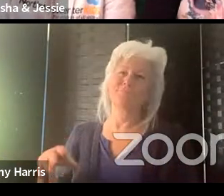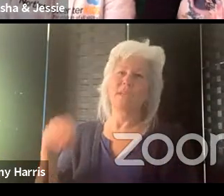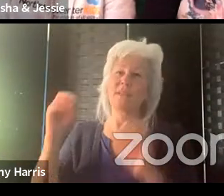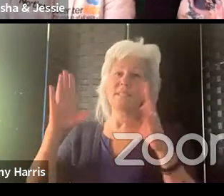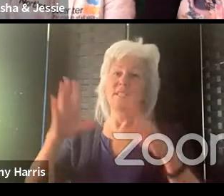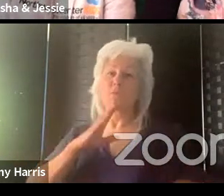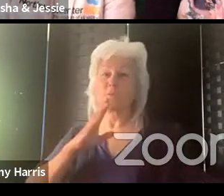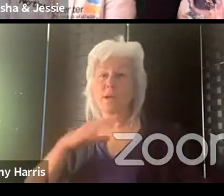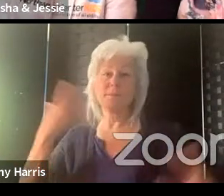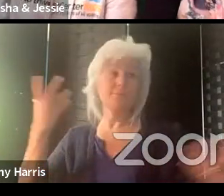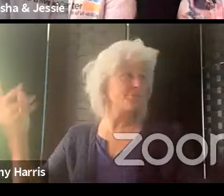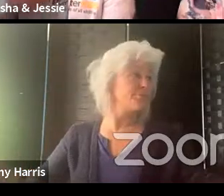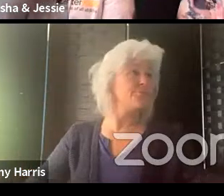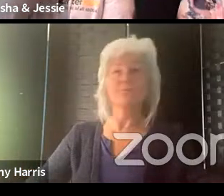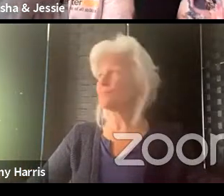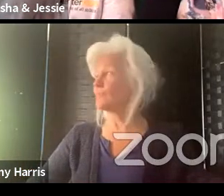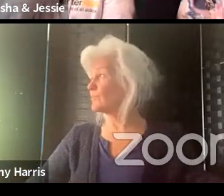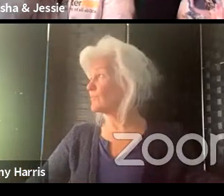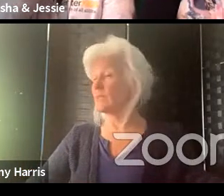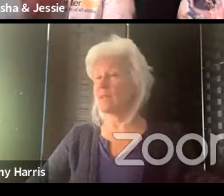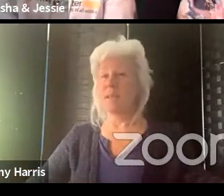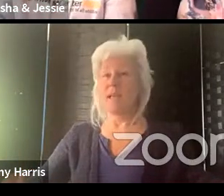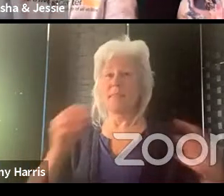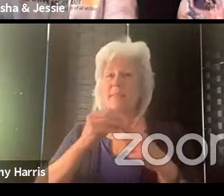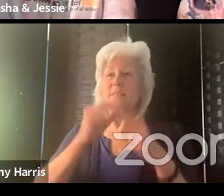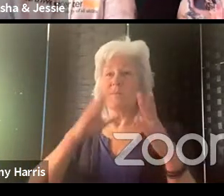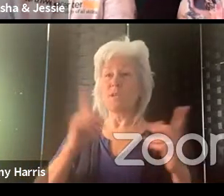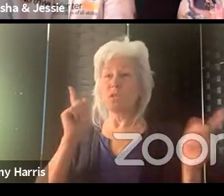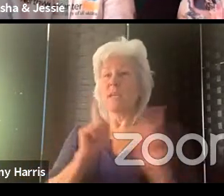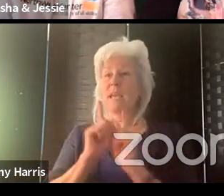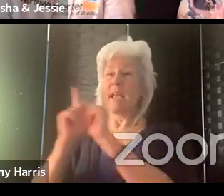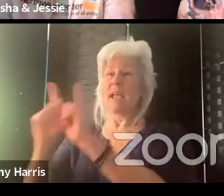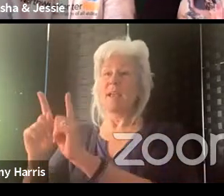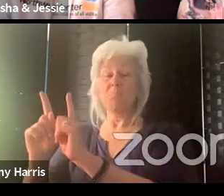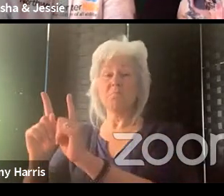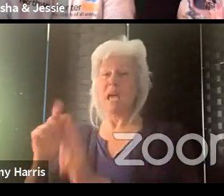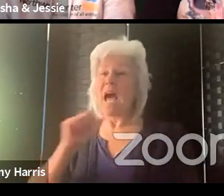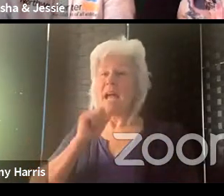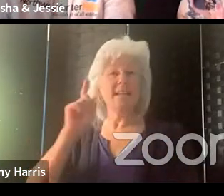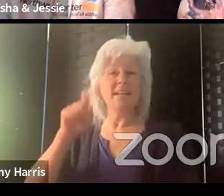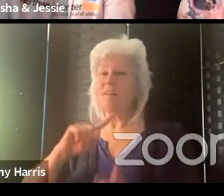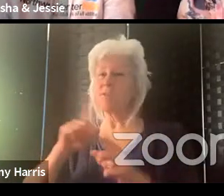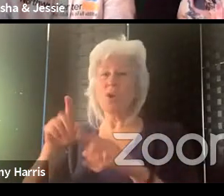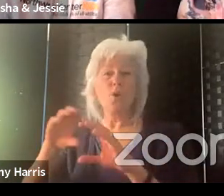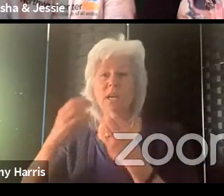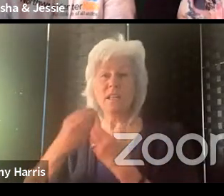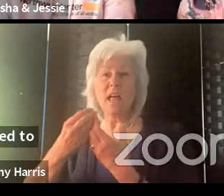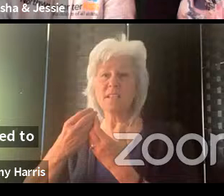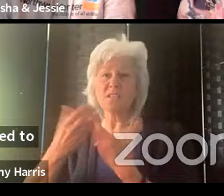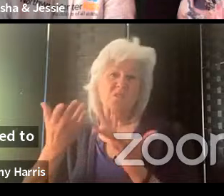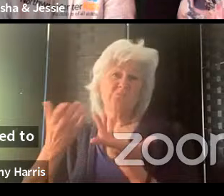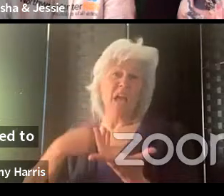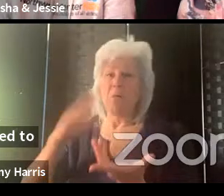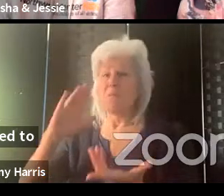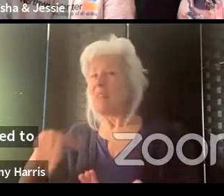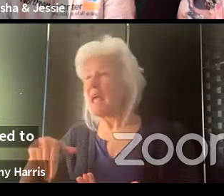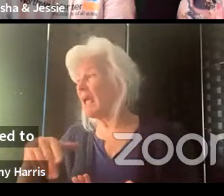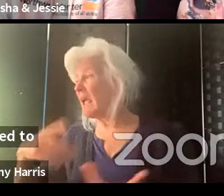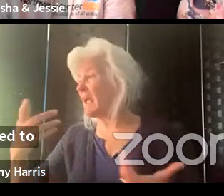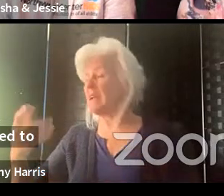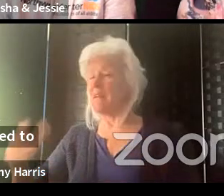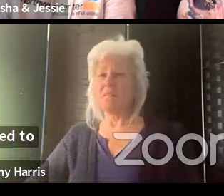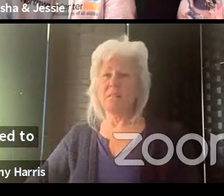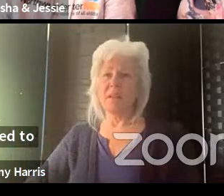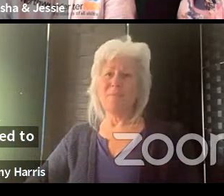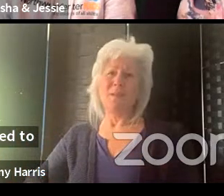my specialist came to work with me, I didn't have to go to general classes or I could be late. I was mostly in classes